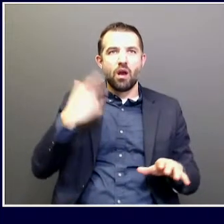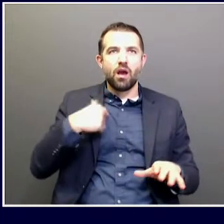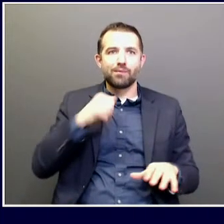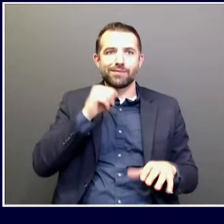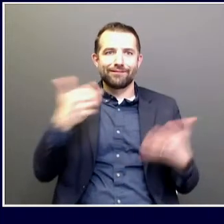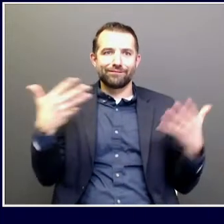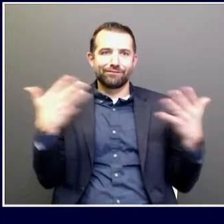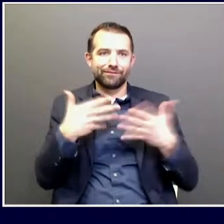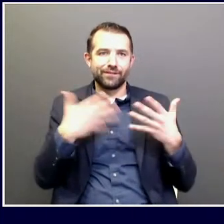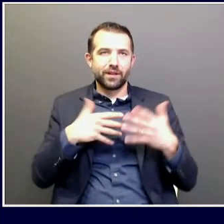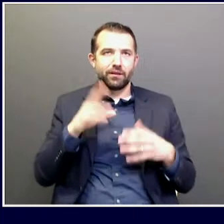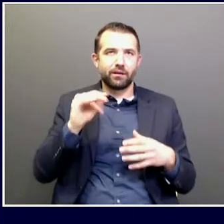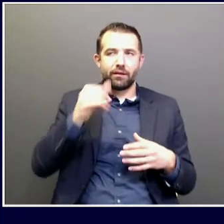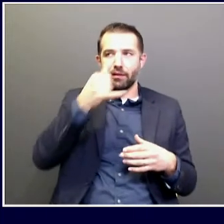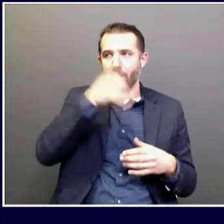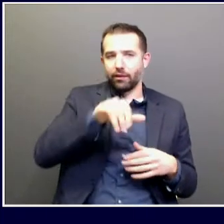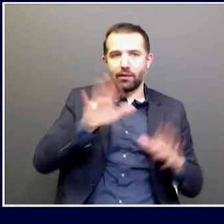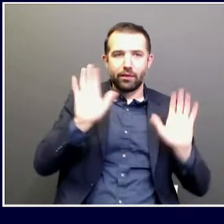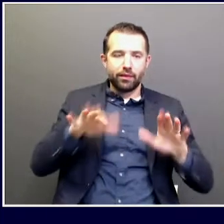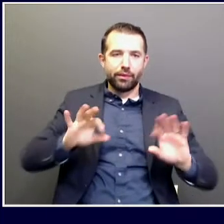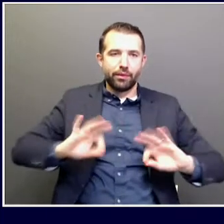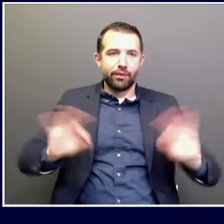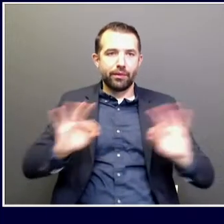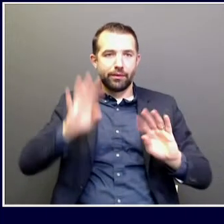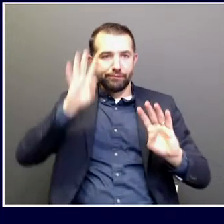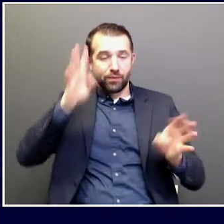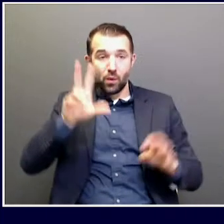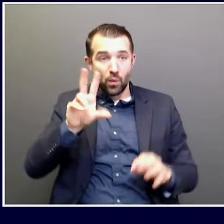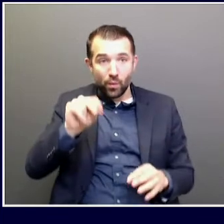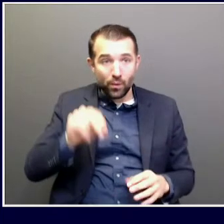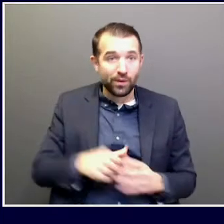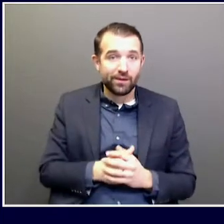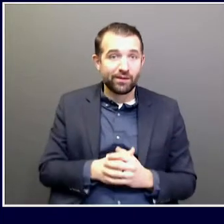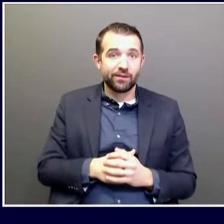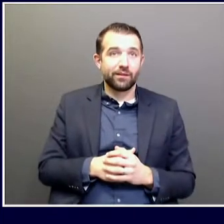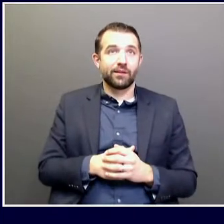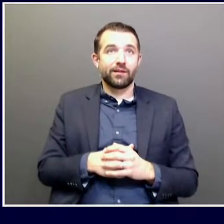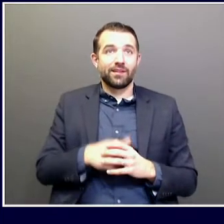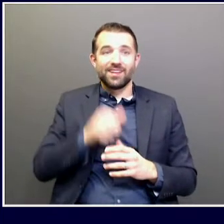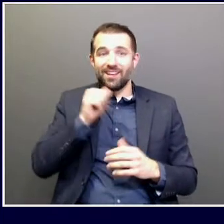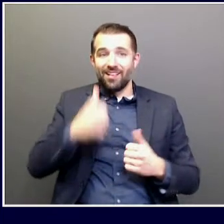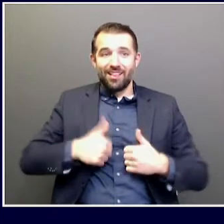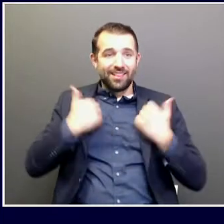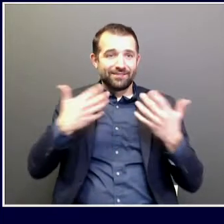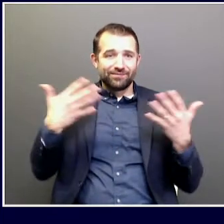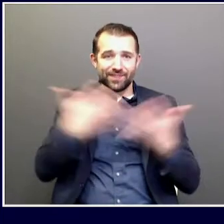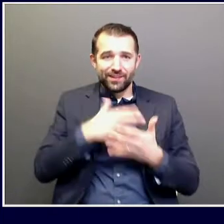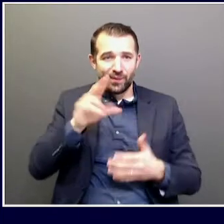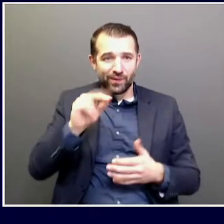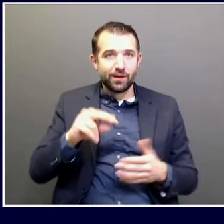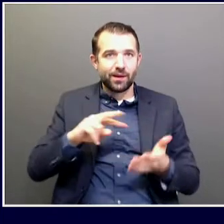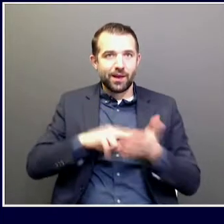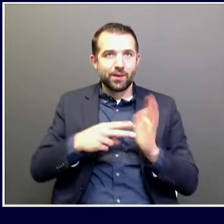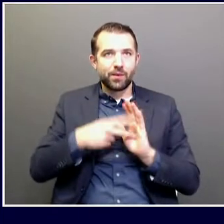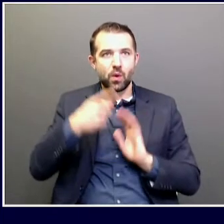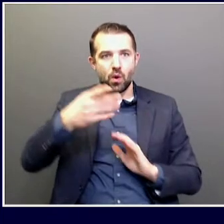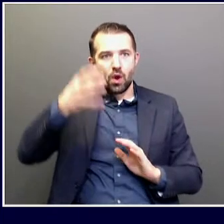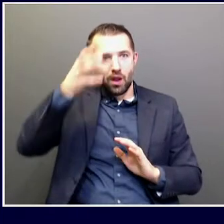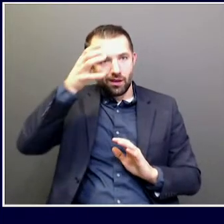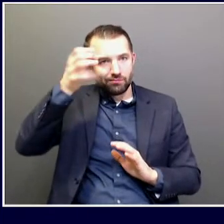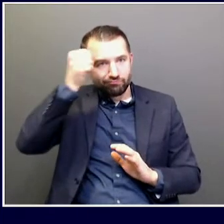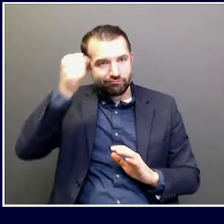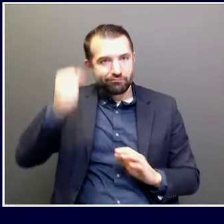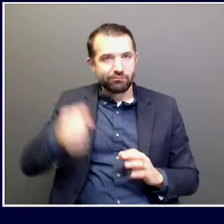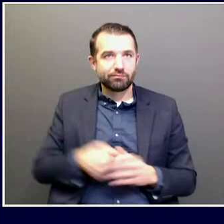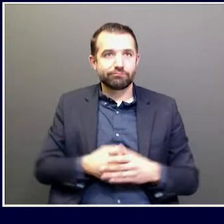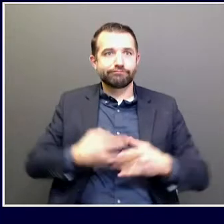said, it's not living in fear. It's living with common sense and living in a way